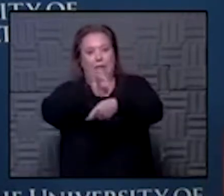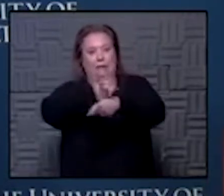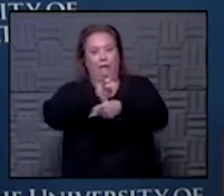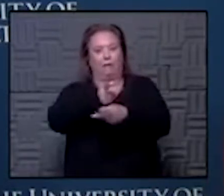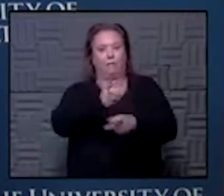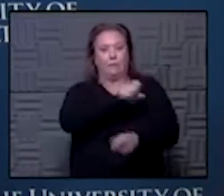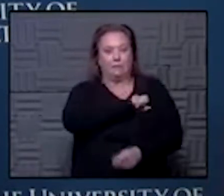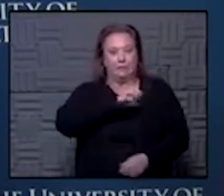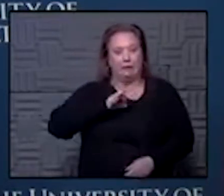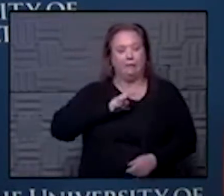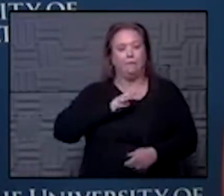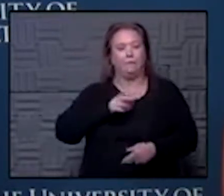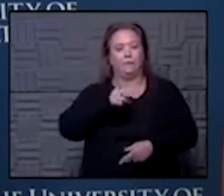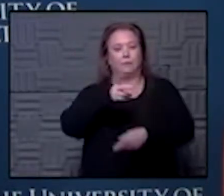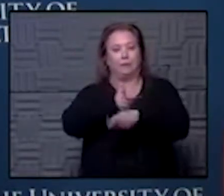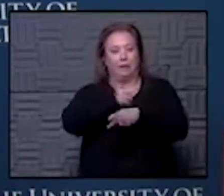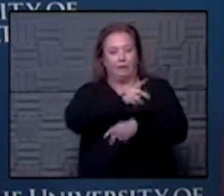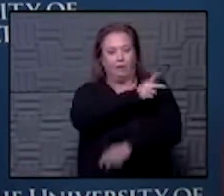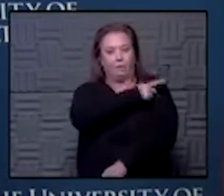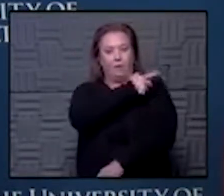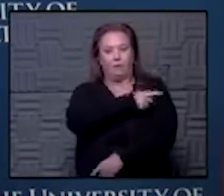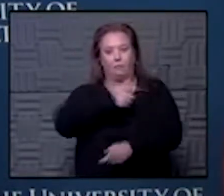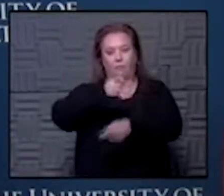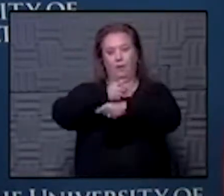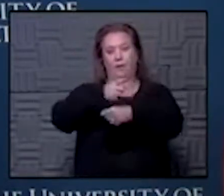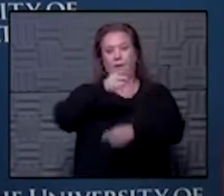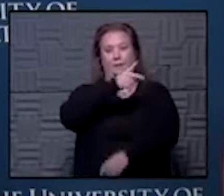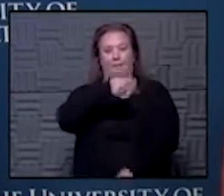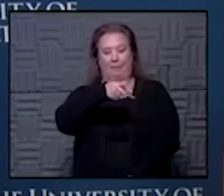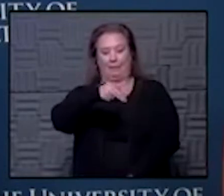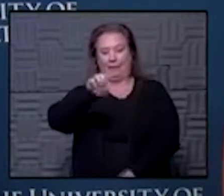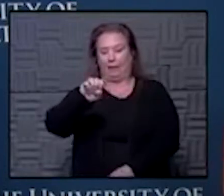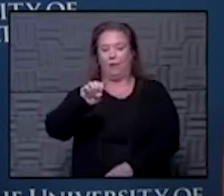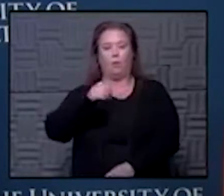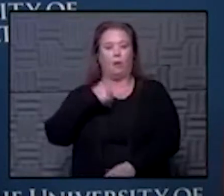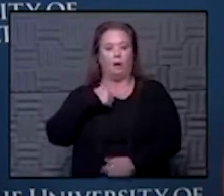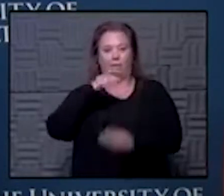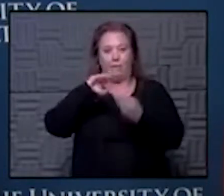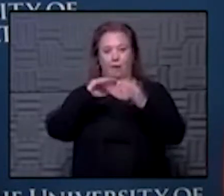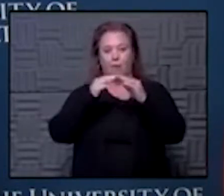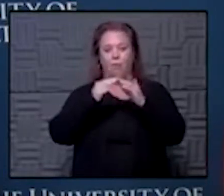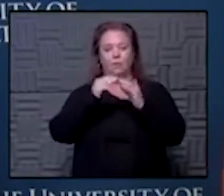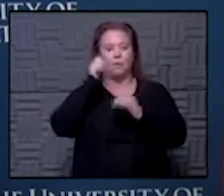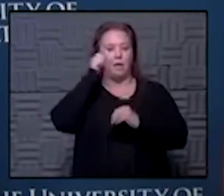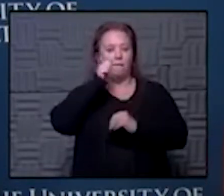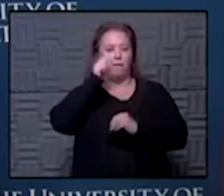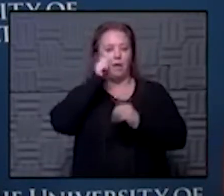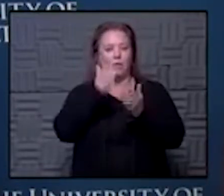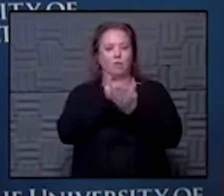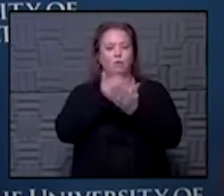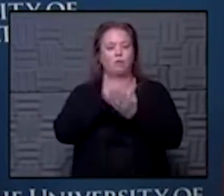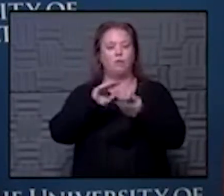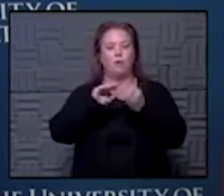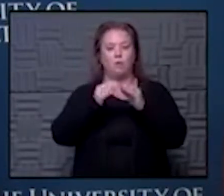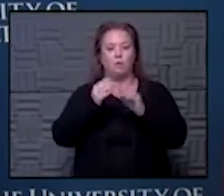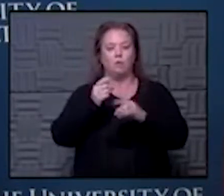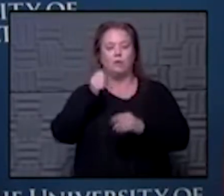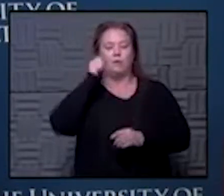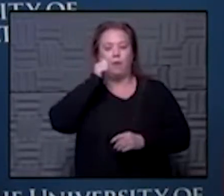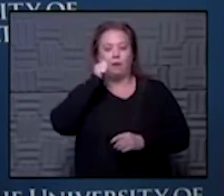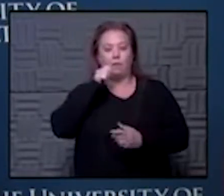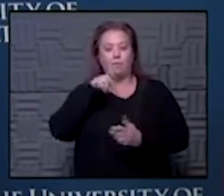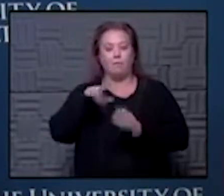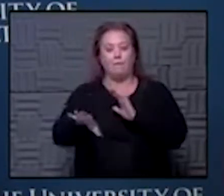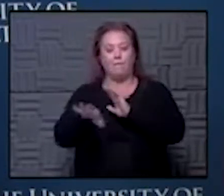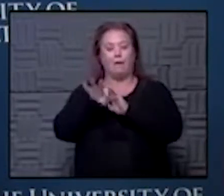with the right PPE. And we get an update every single day. They're finding new availability every single day, and they're